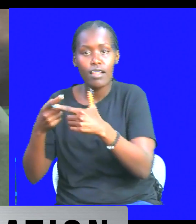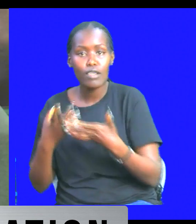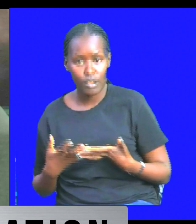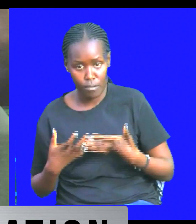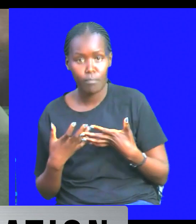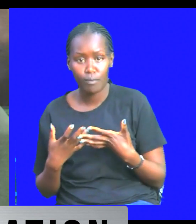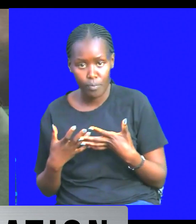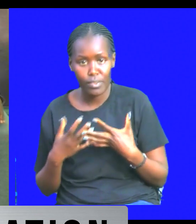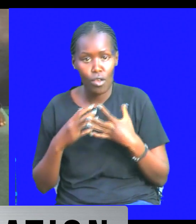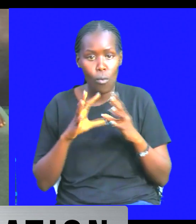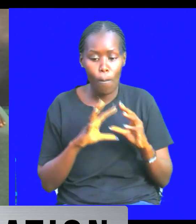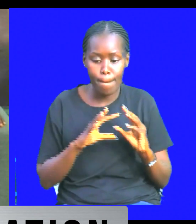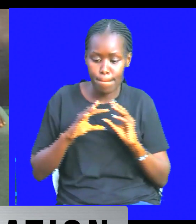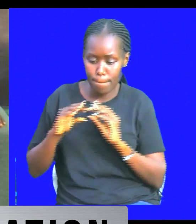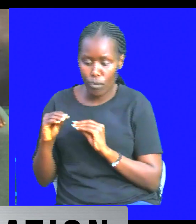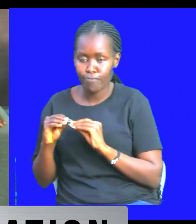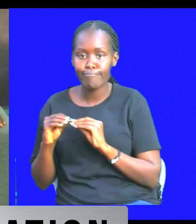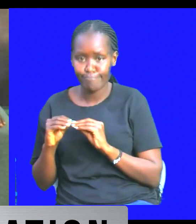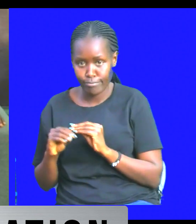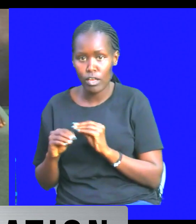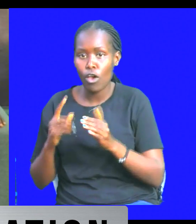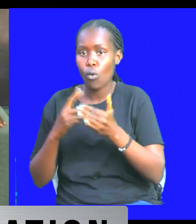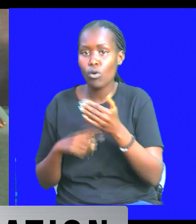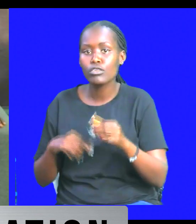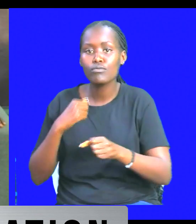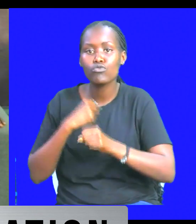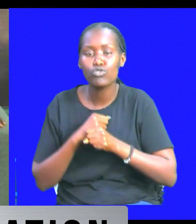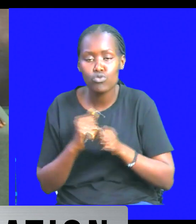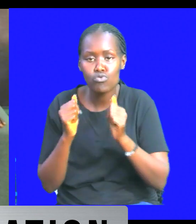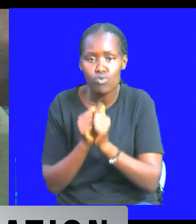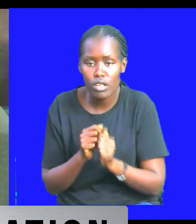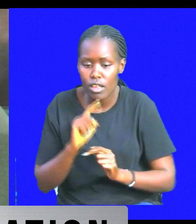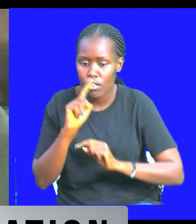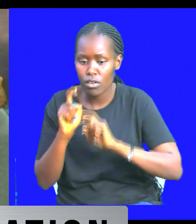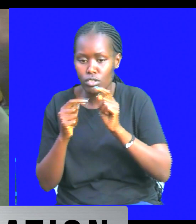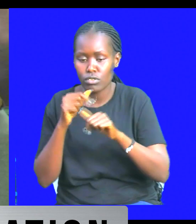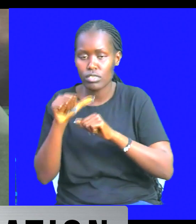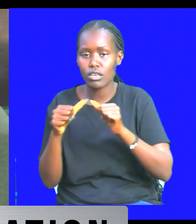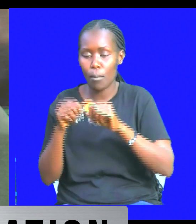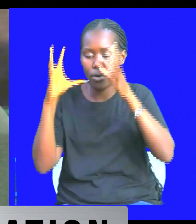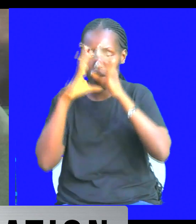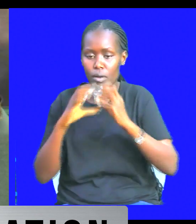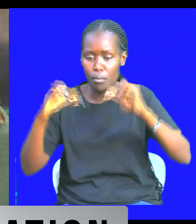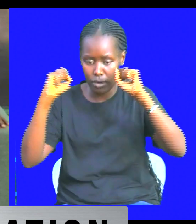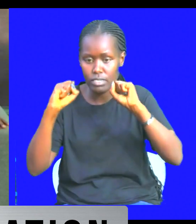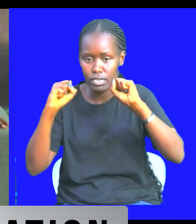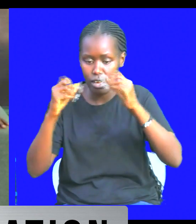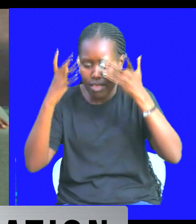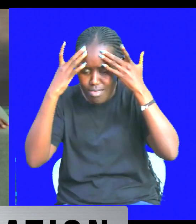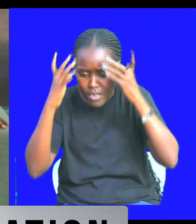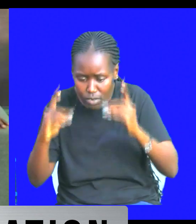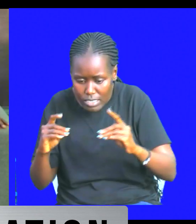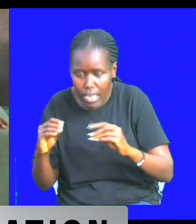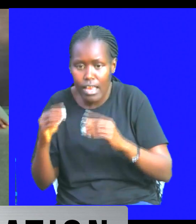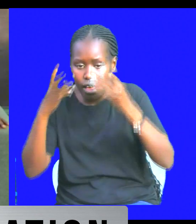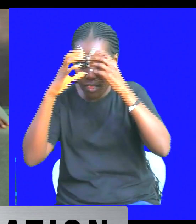already gone past what we need to deal with the question of the presidency. It has already been decided that who is the president of this country.